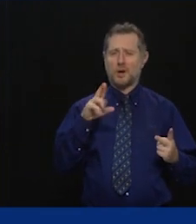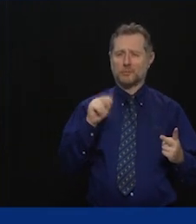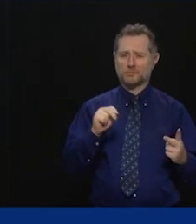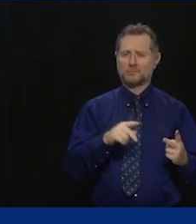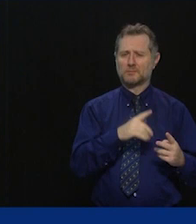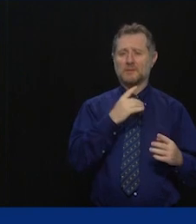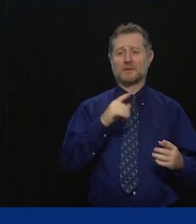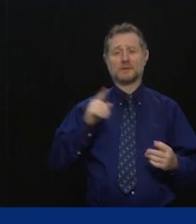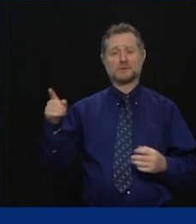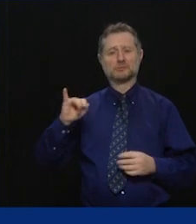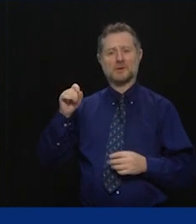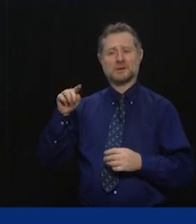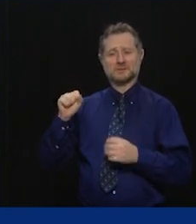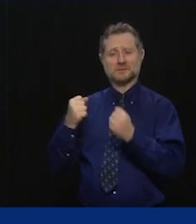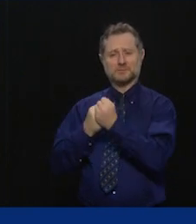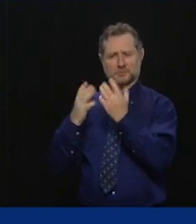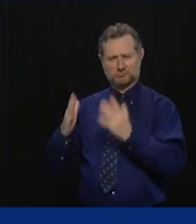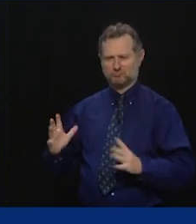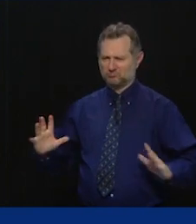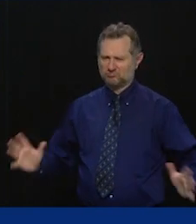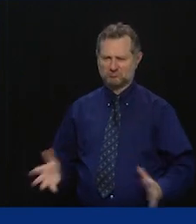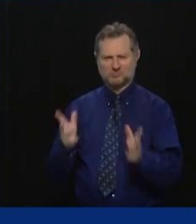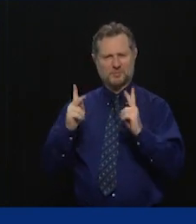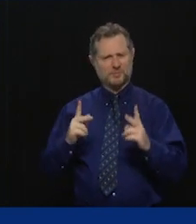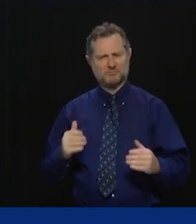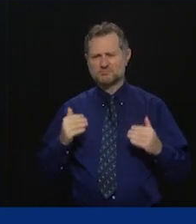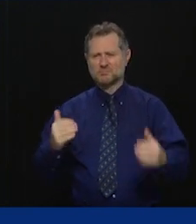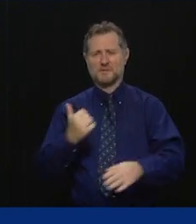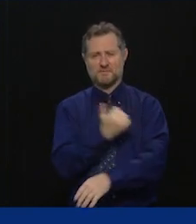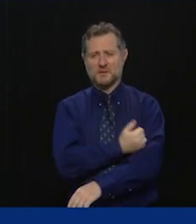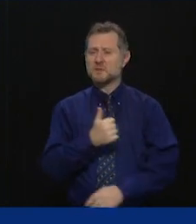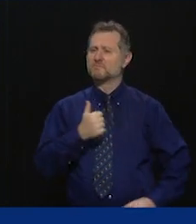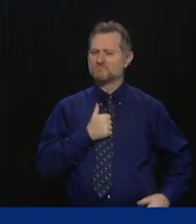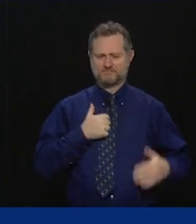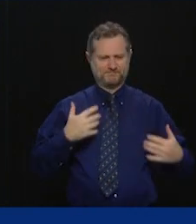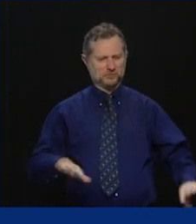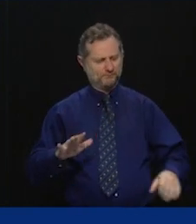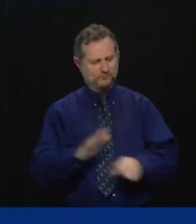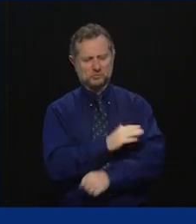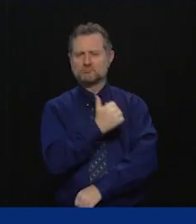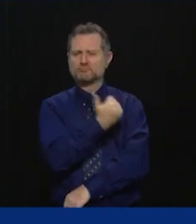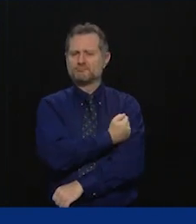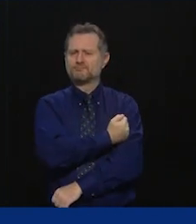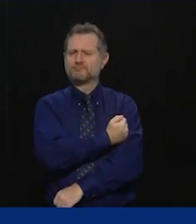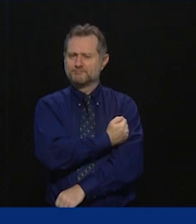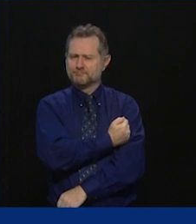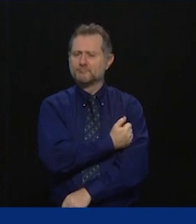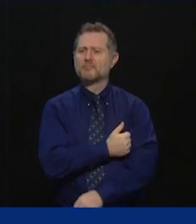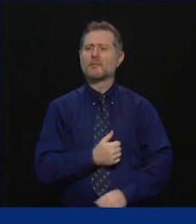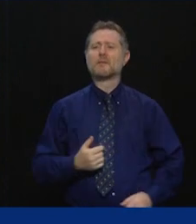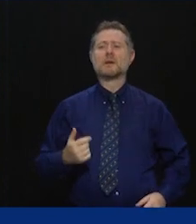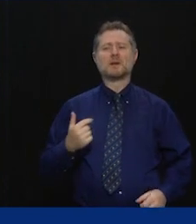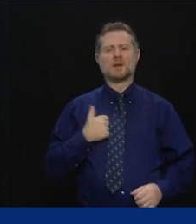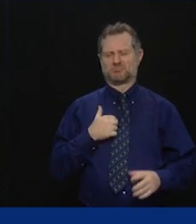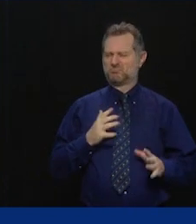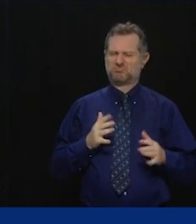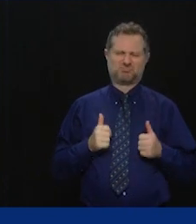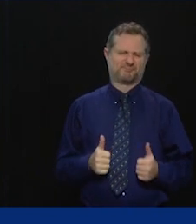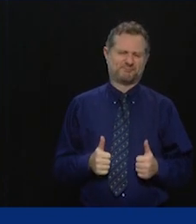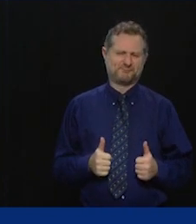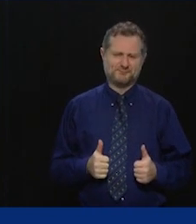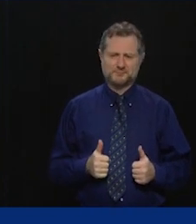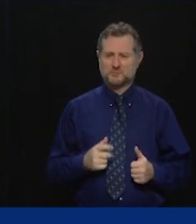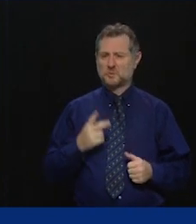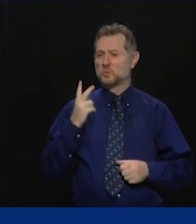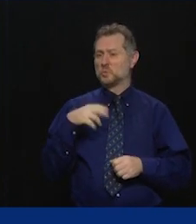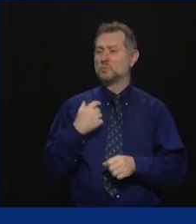encourage people, to get vaccinated. I am fully vaccinated. And I tell you, it was nice to be back after 2 years at a